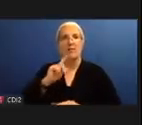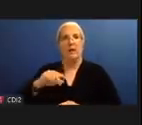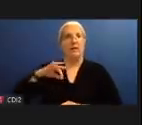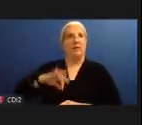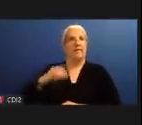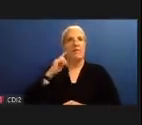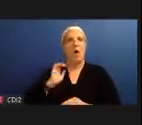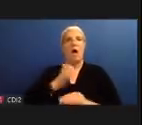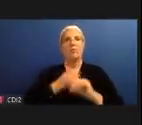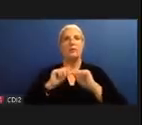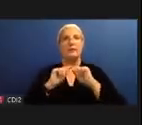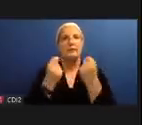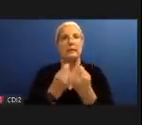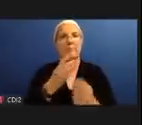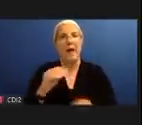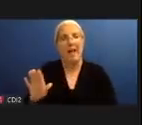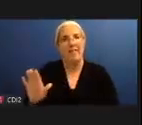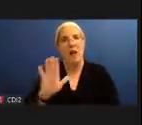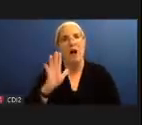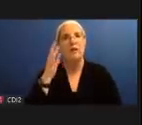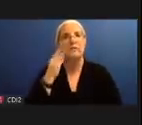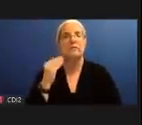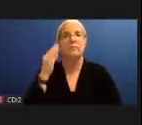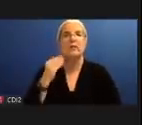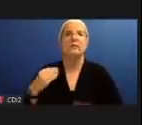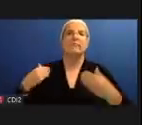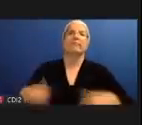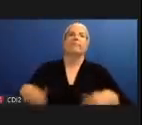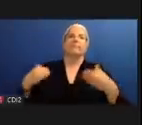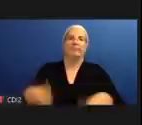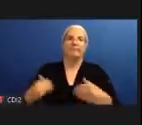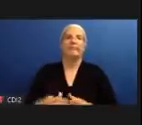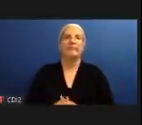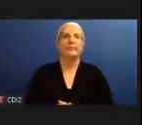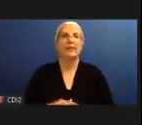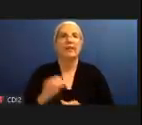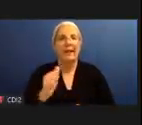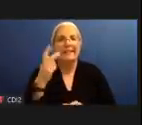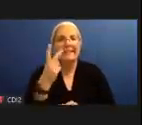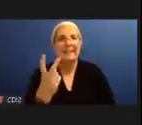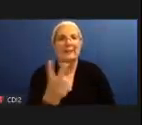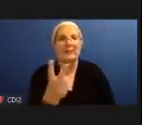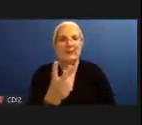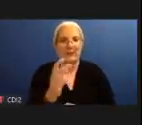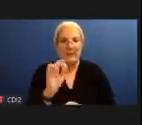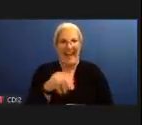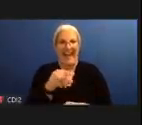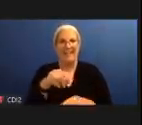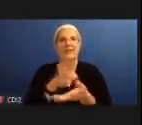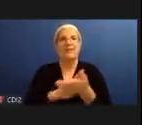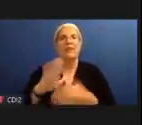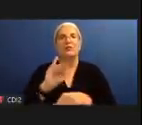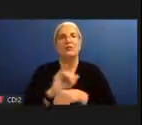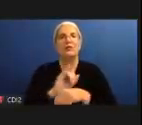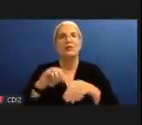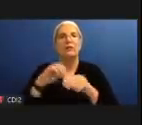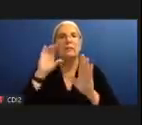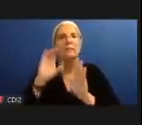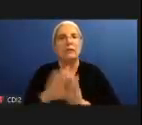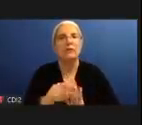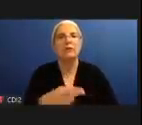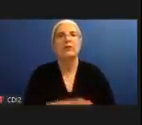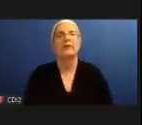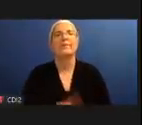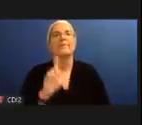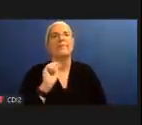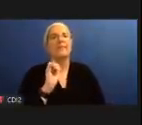college student interns. That's awesome. Yeah. That's such a great experience for them as